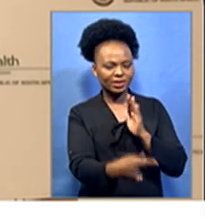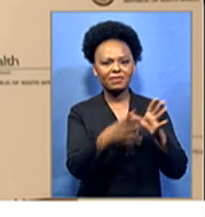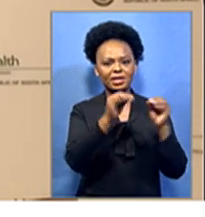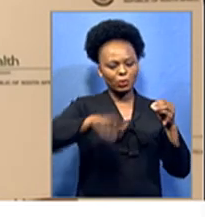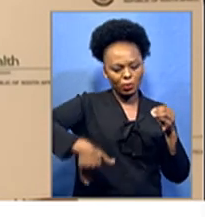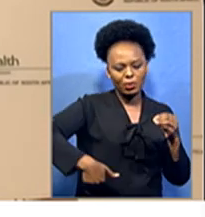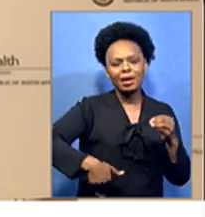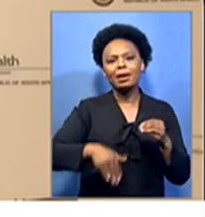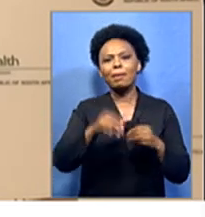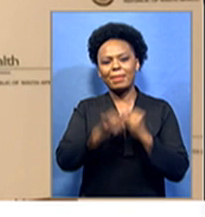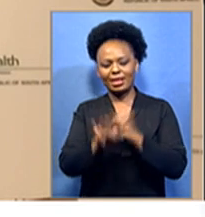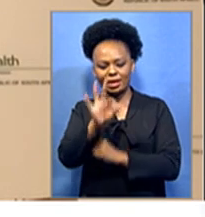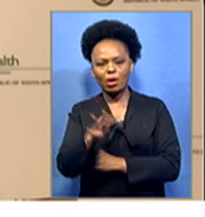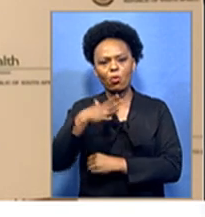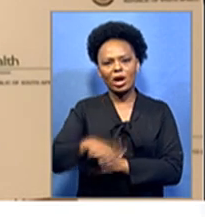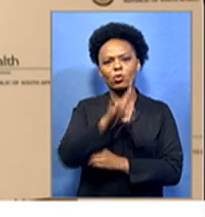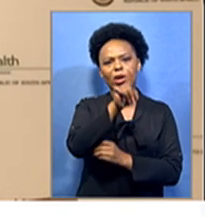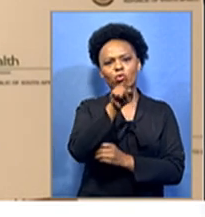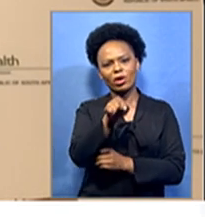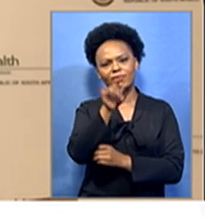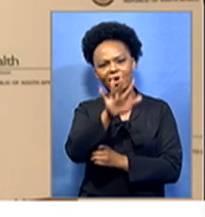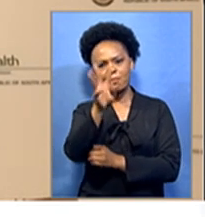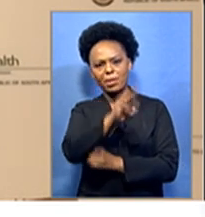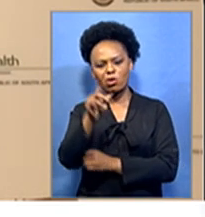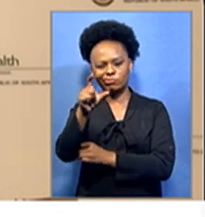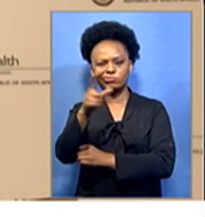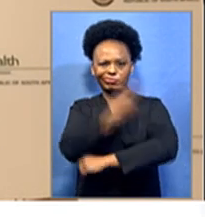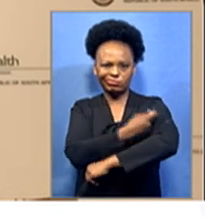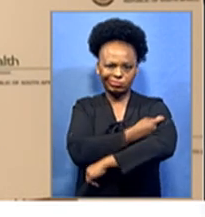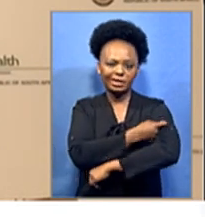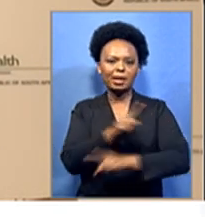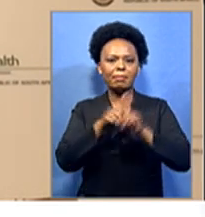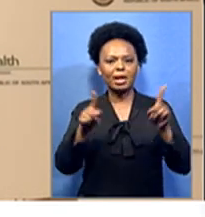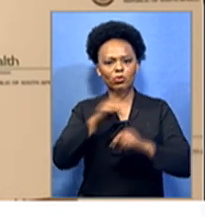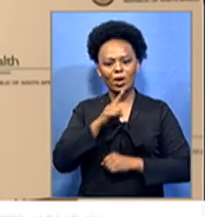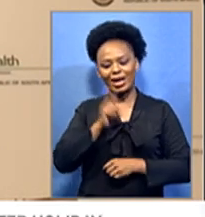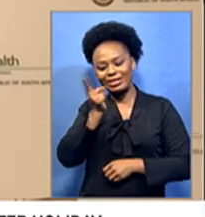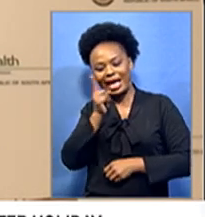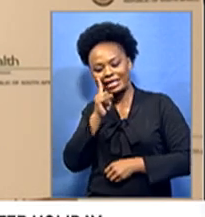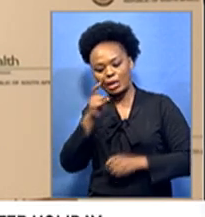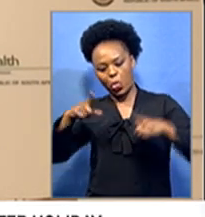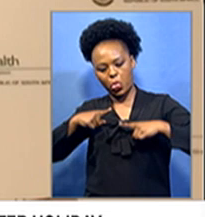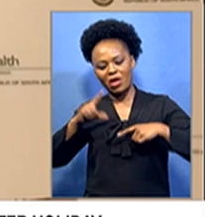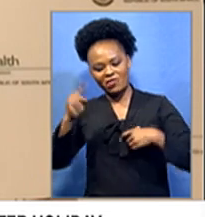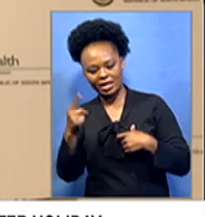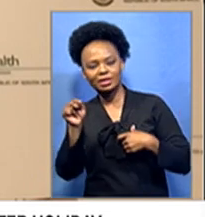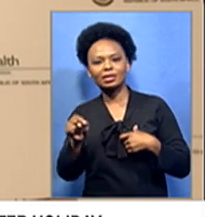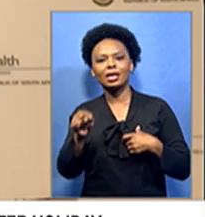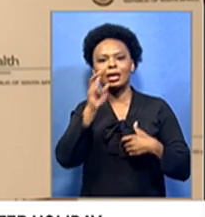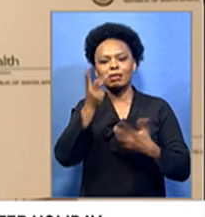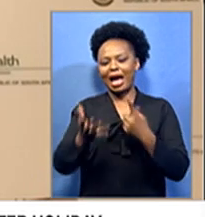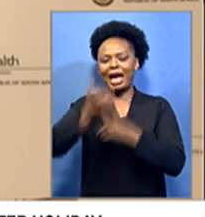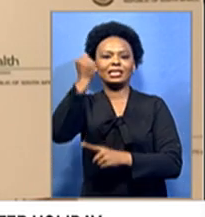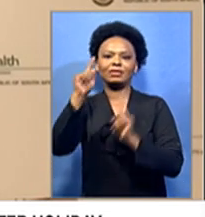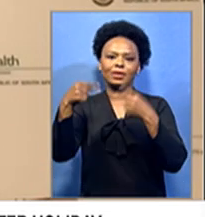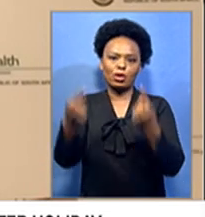wanted to do 1.5 million doses, but because we had to change from AstraZeneca to Johnson & Johnson, we couldn't then achieve that. But it's not